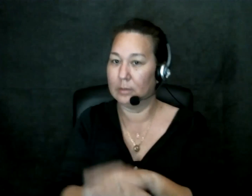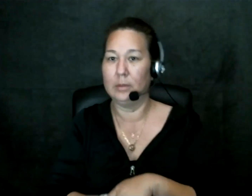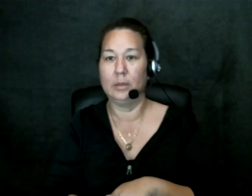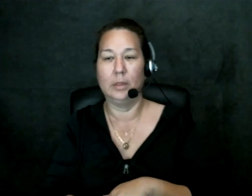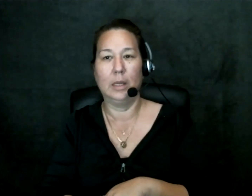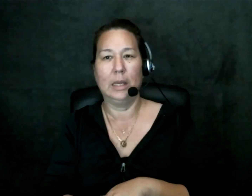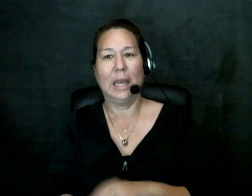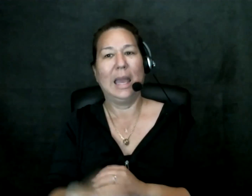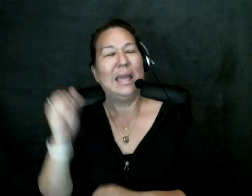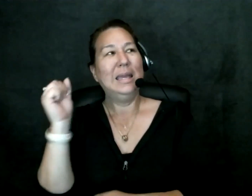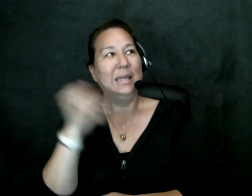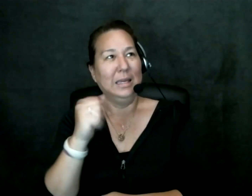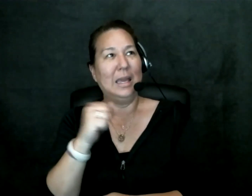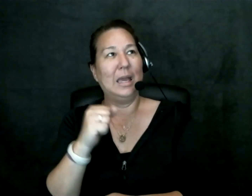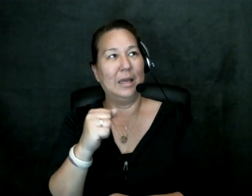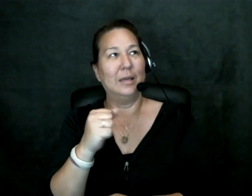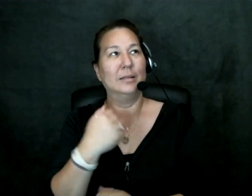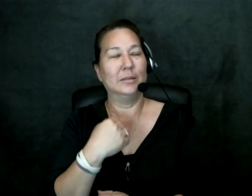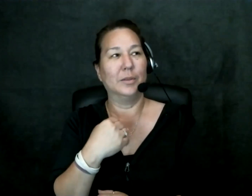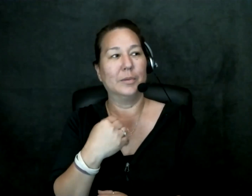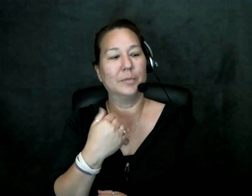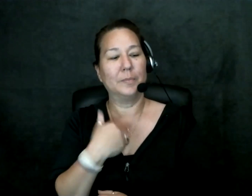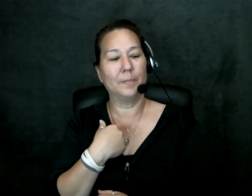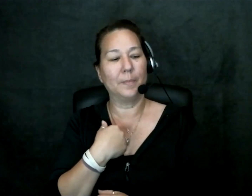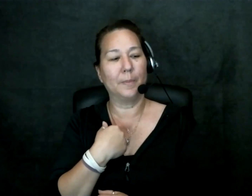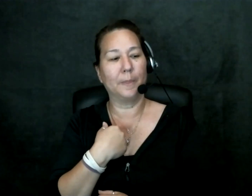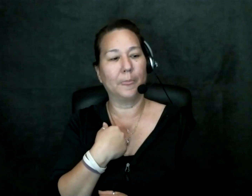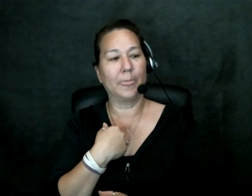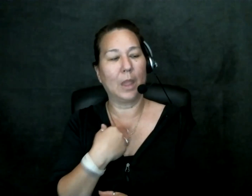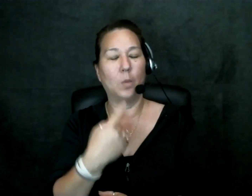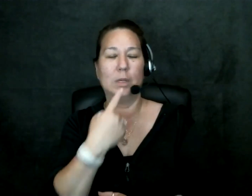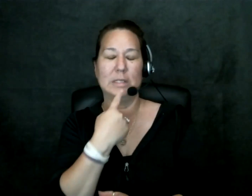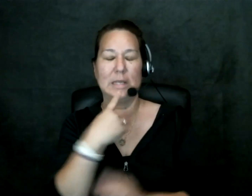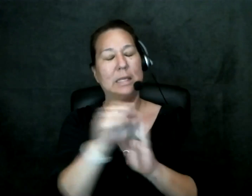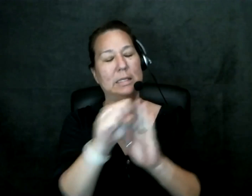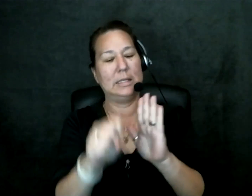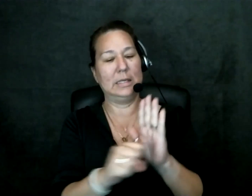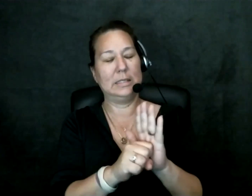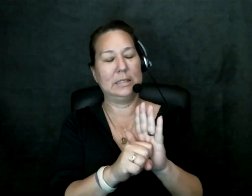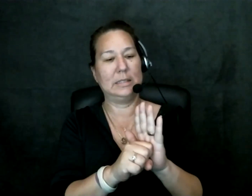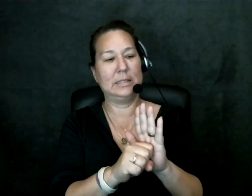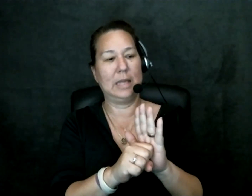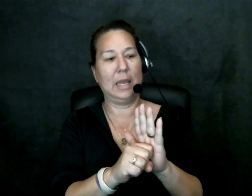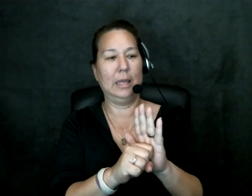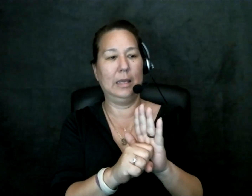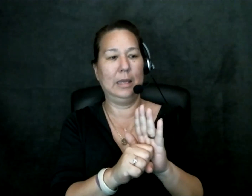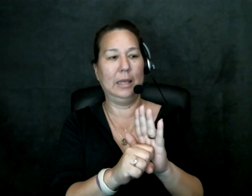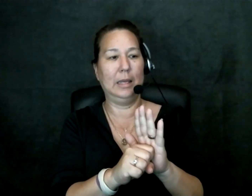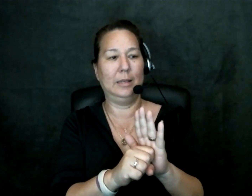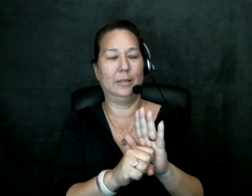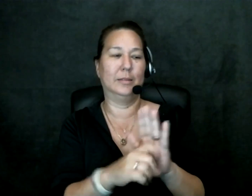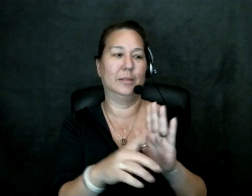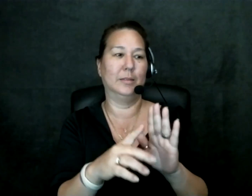Yeah, and I would just say that the state mask guidance does, the guidance document doesn't